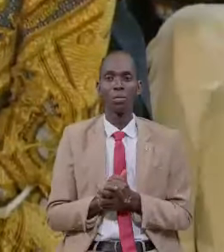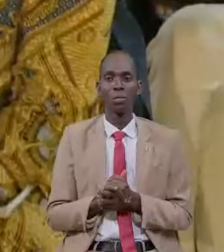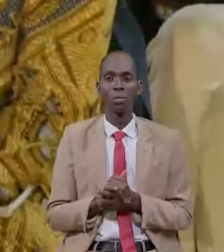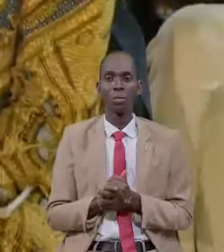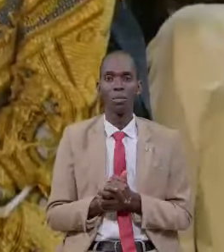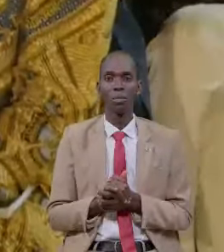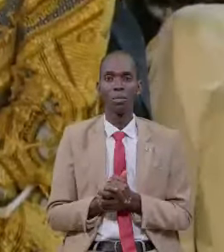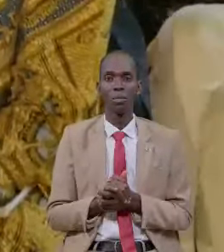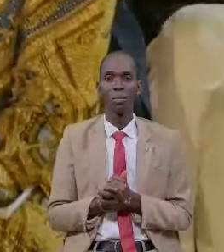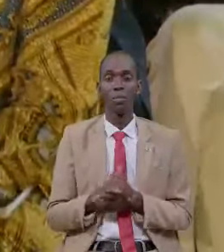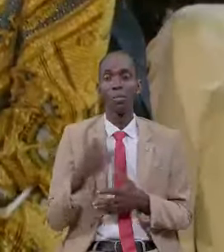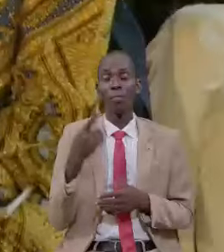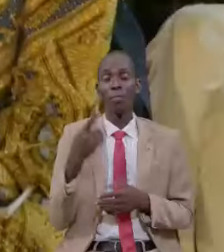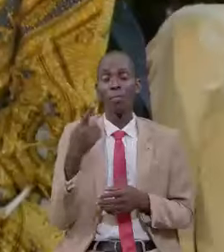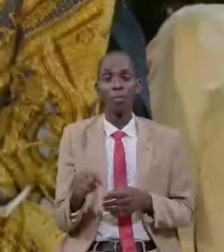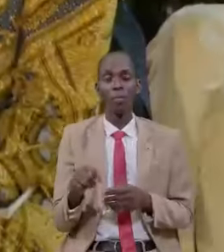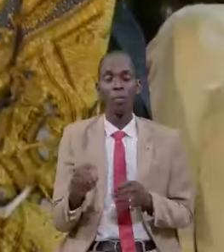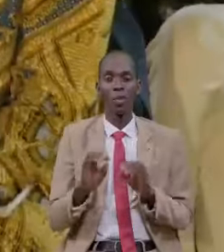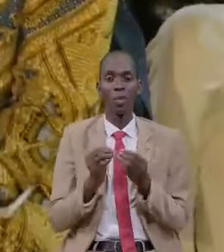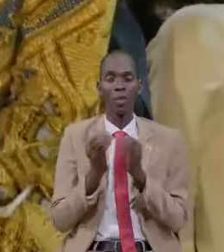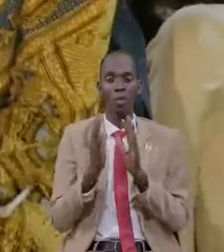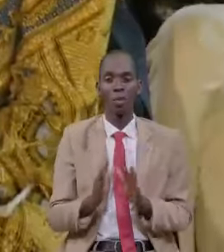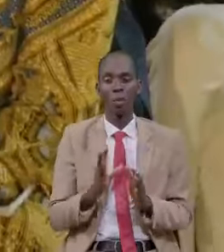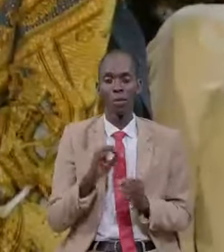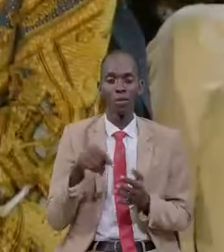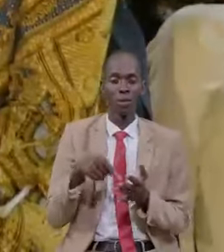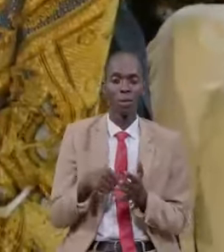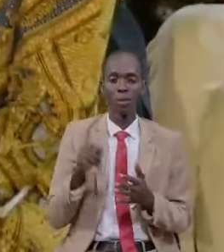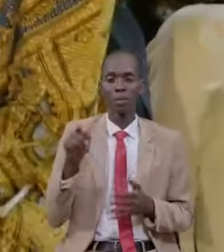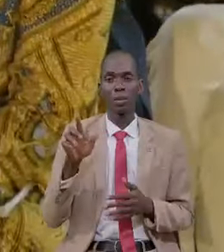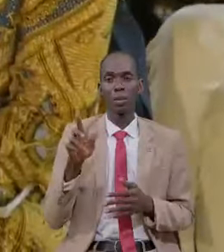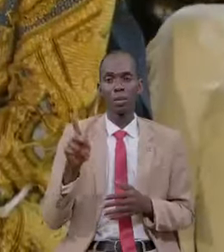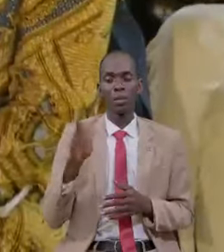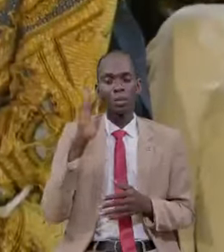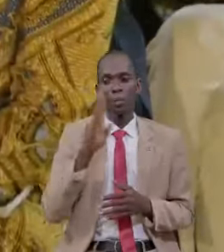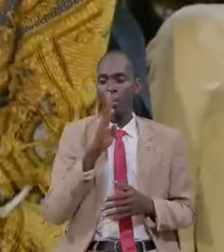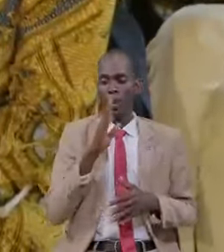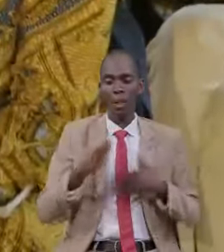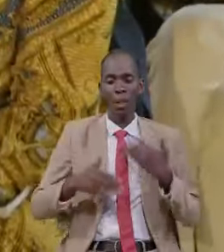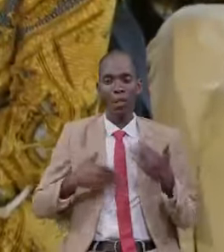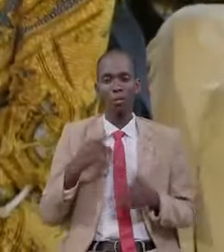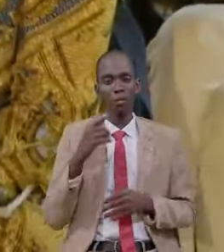+234 9154449263. The convener of the GCK will be glad you did.